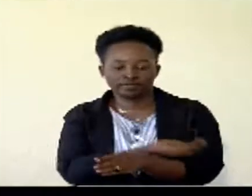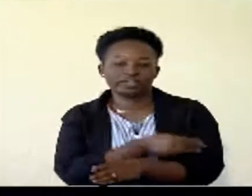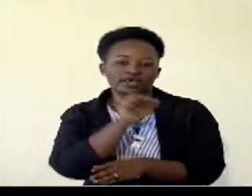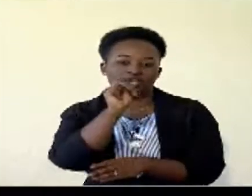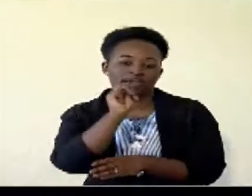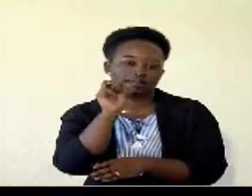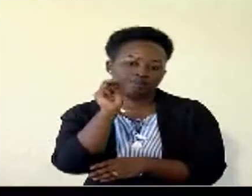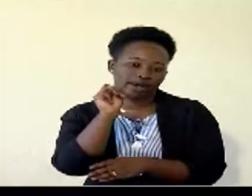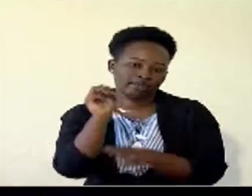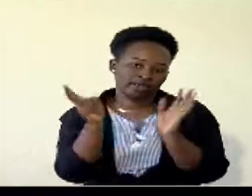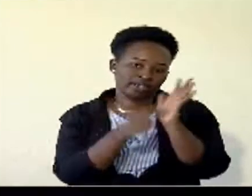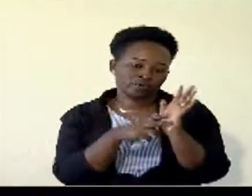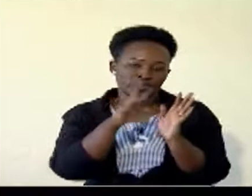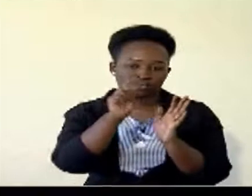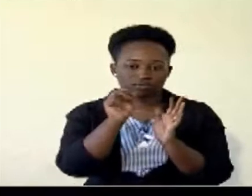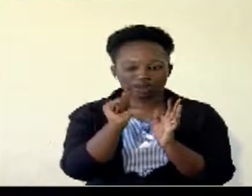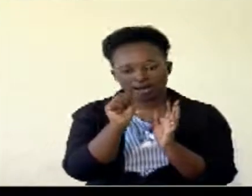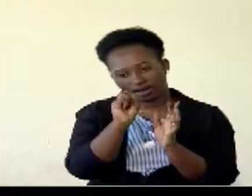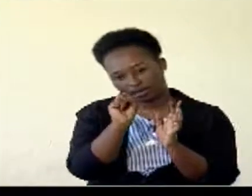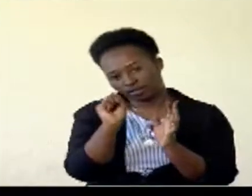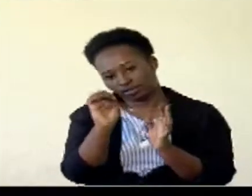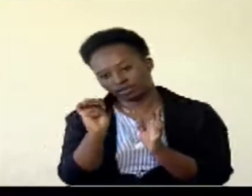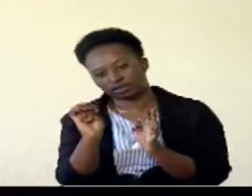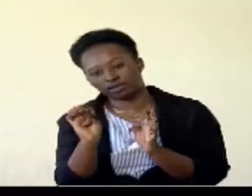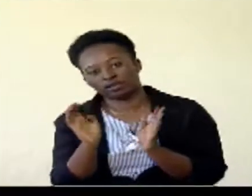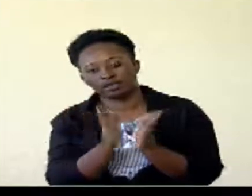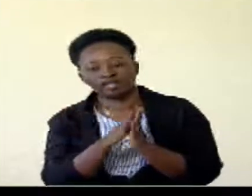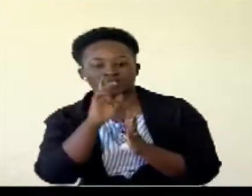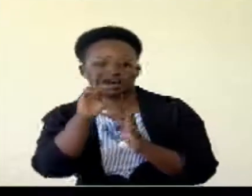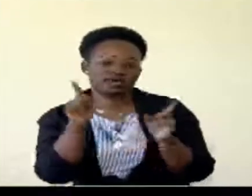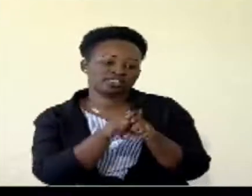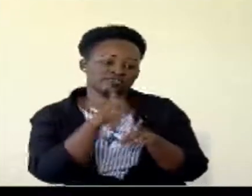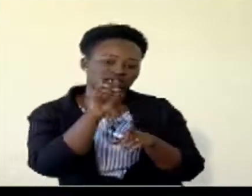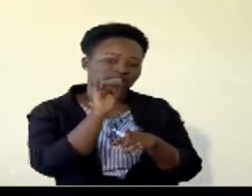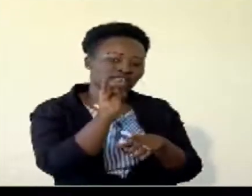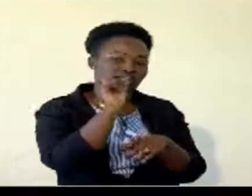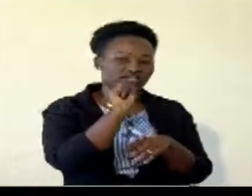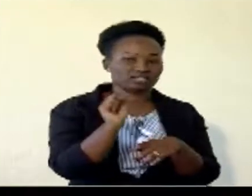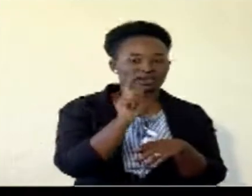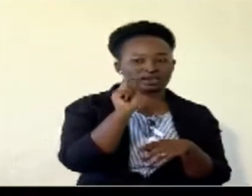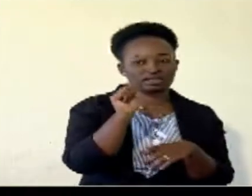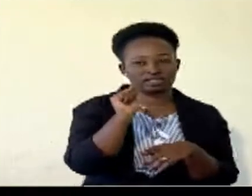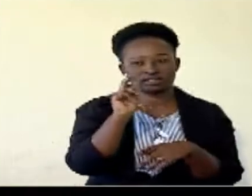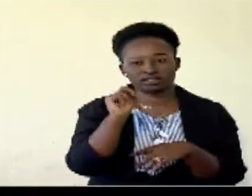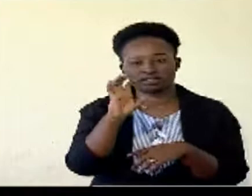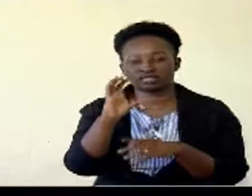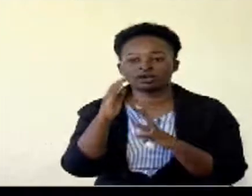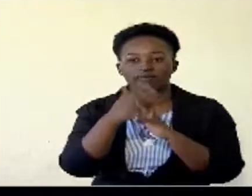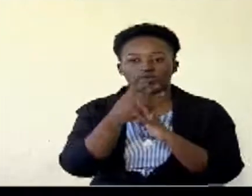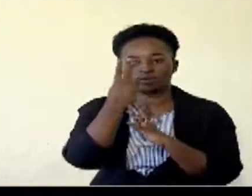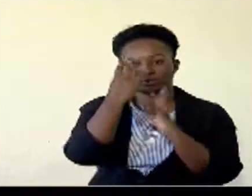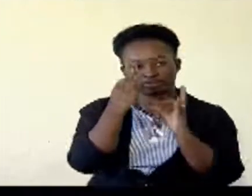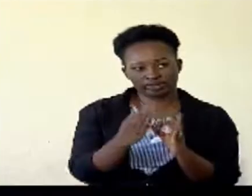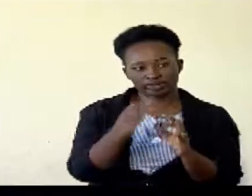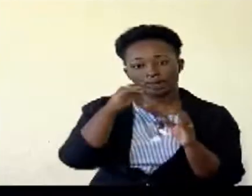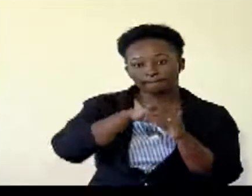mass. Okay, M1 and M2 are masses of the two bodies, and R is the distance between the two bodies. Okay, in part